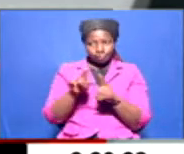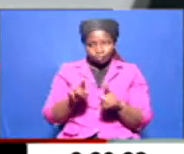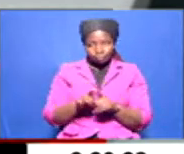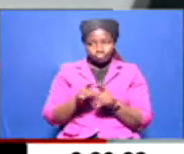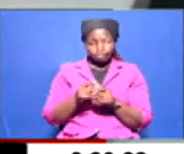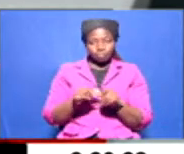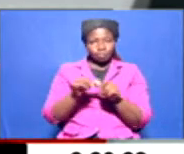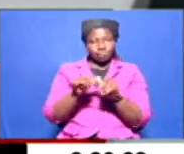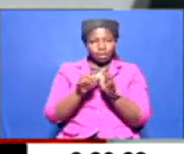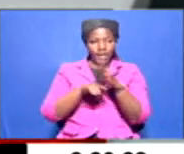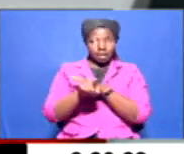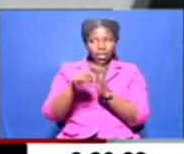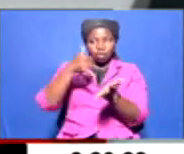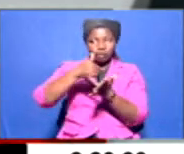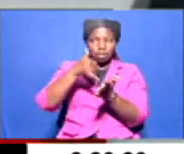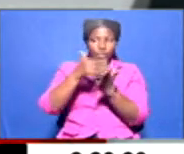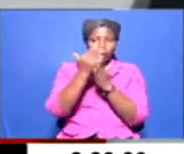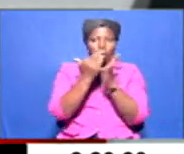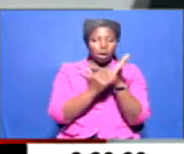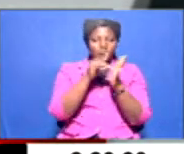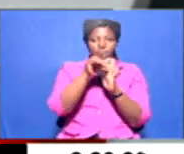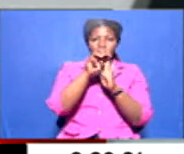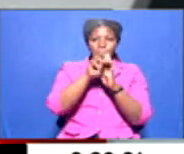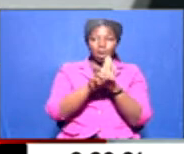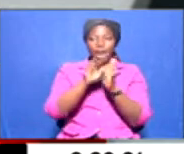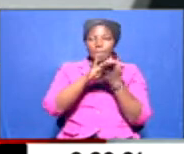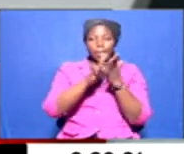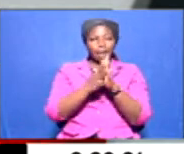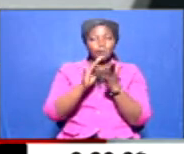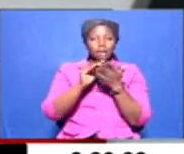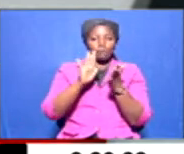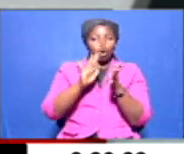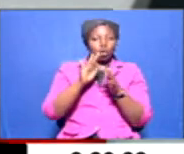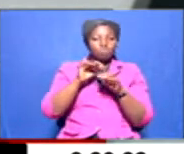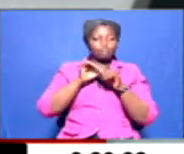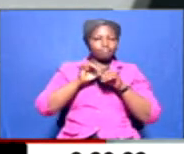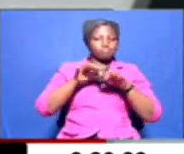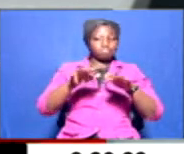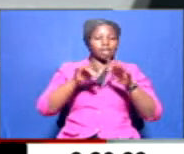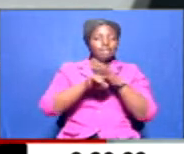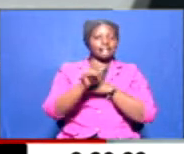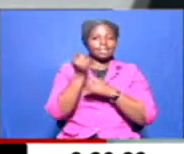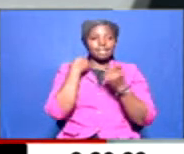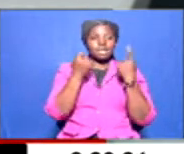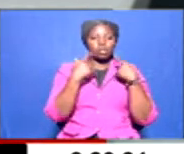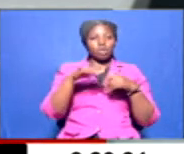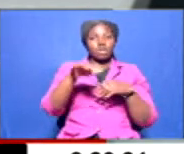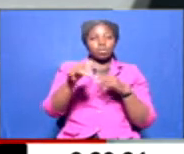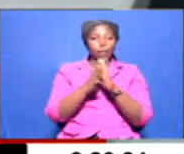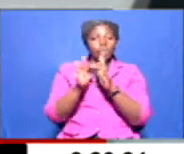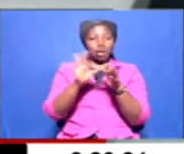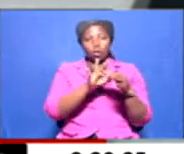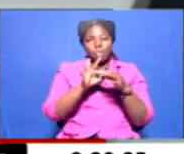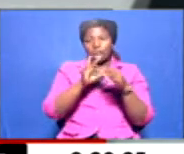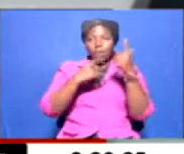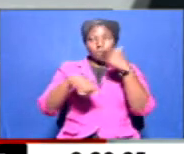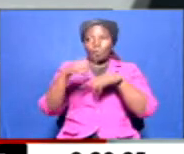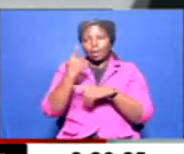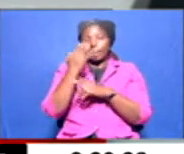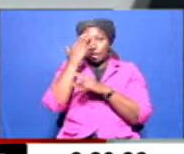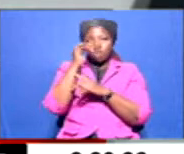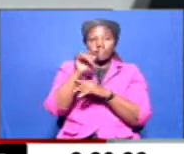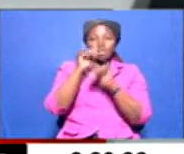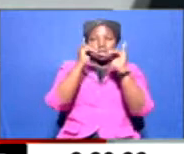is fast becoming a popular one in Kericho County, with the cooperative union winning accolades due to this new